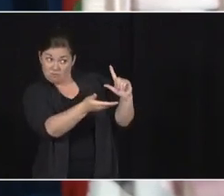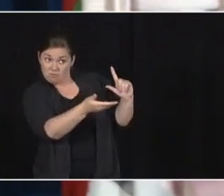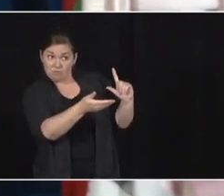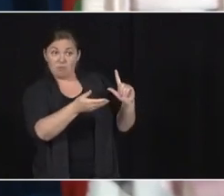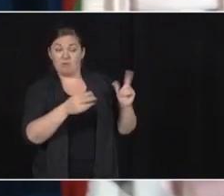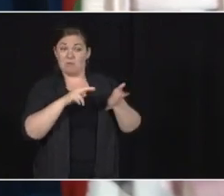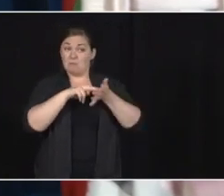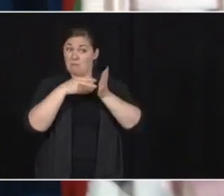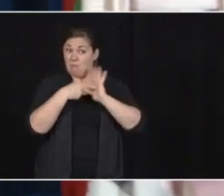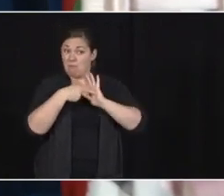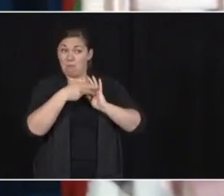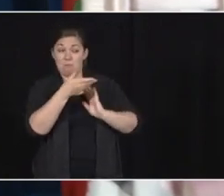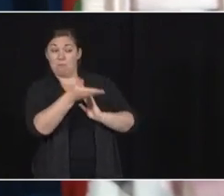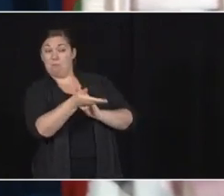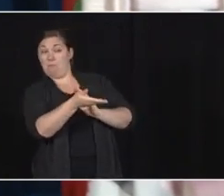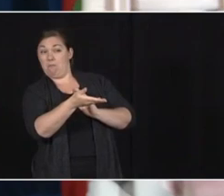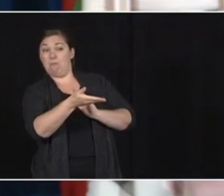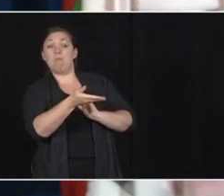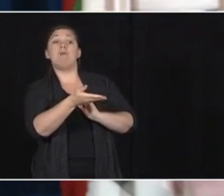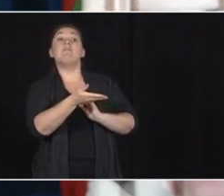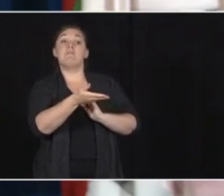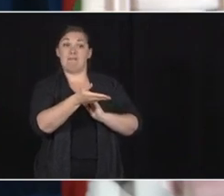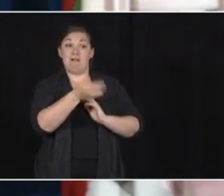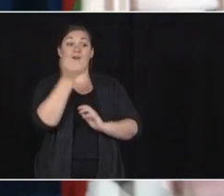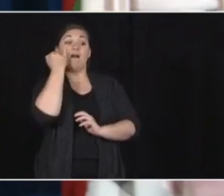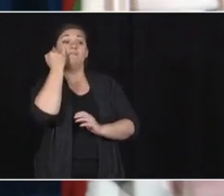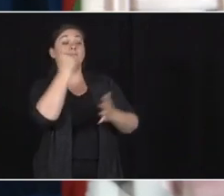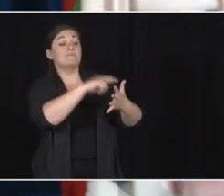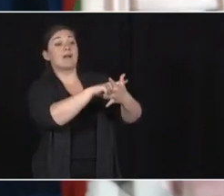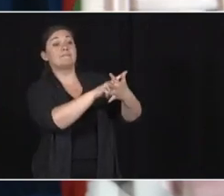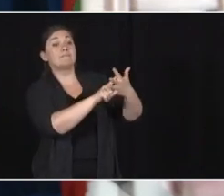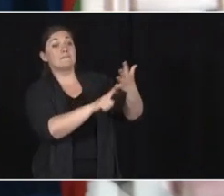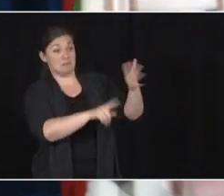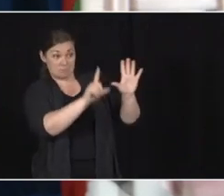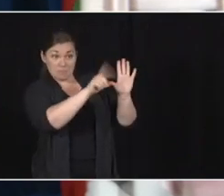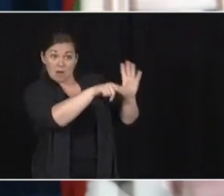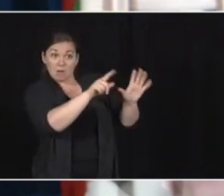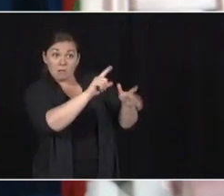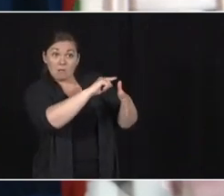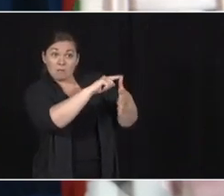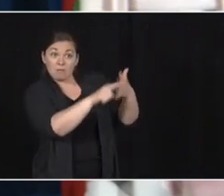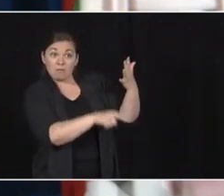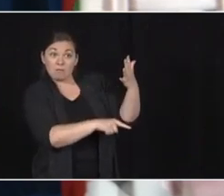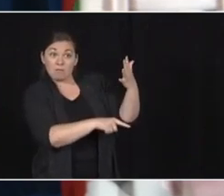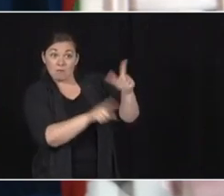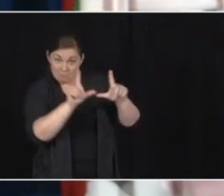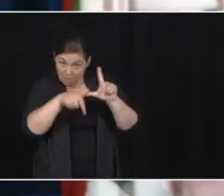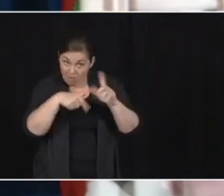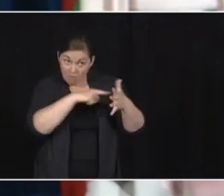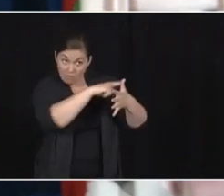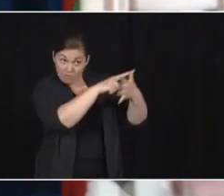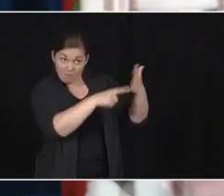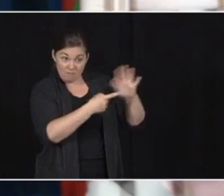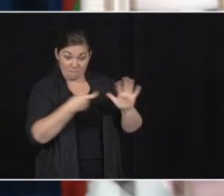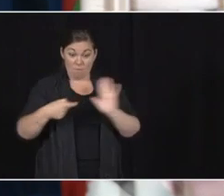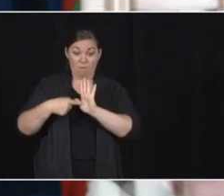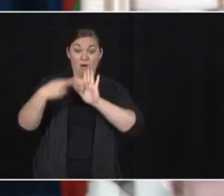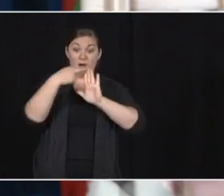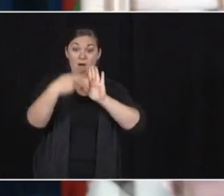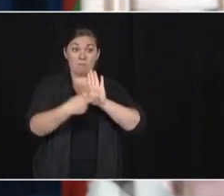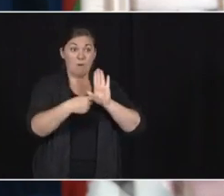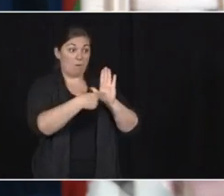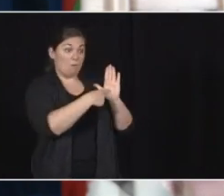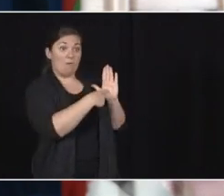the licenses from the owners of these five homes in the CAF report that are noted in the report, as opposed to